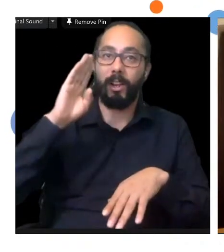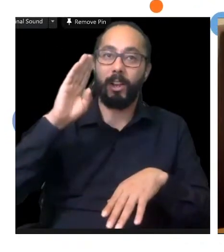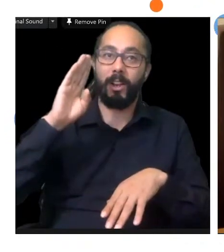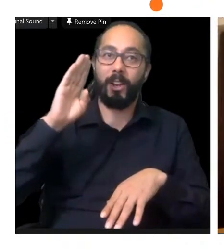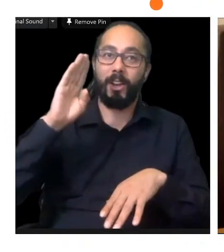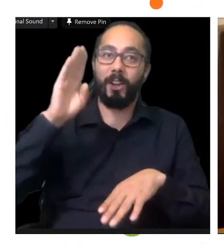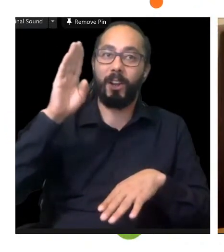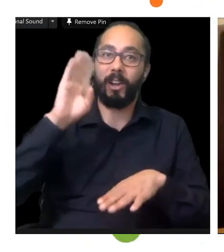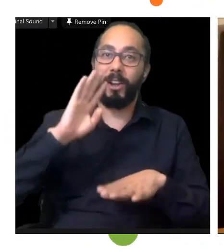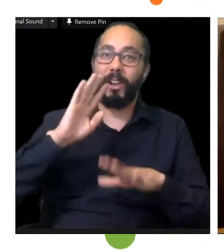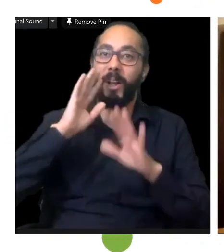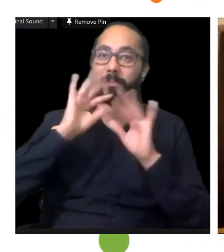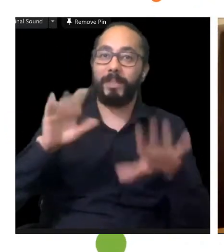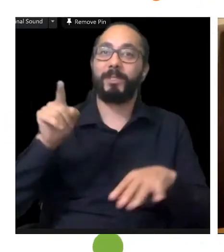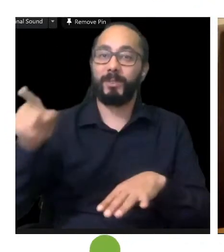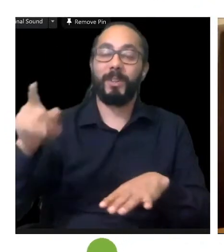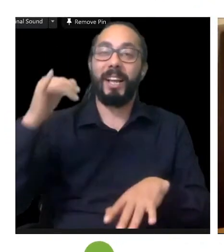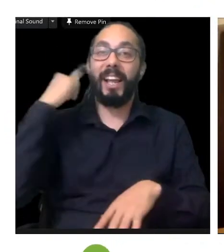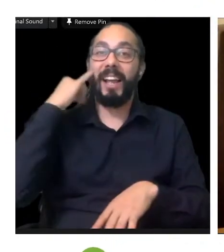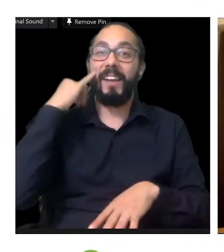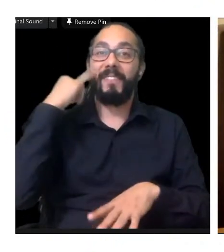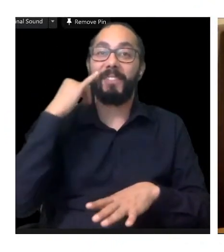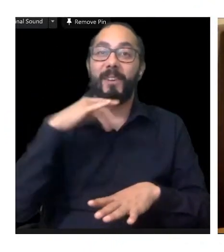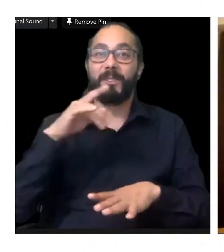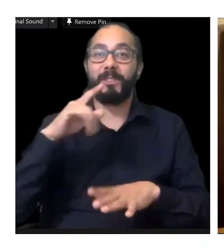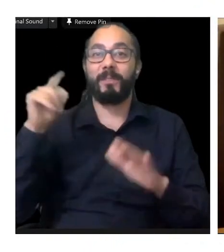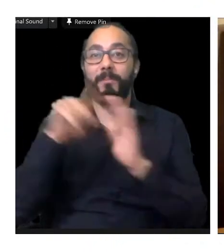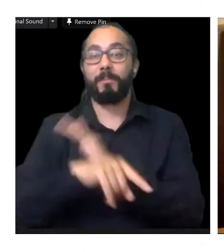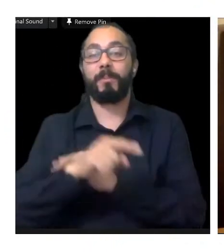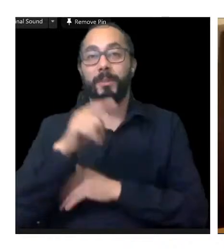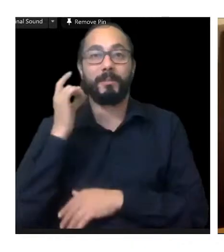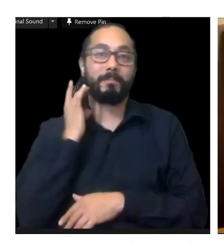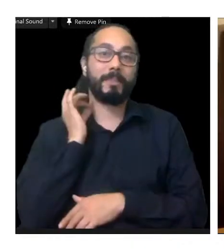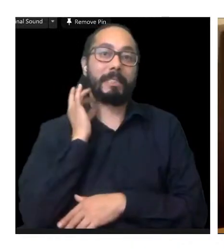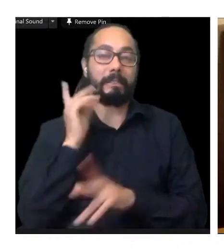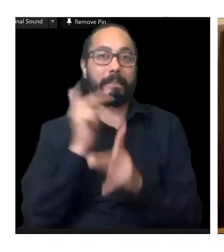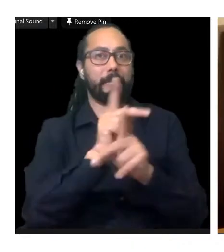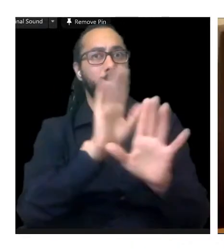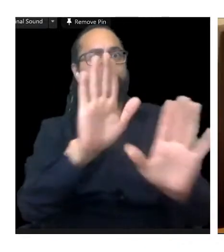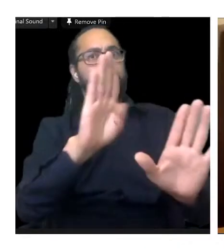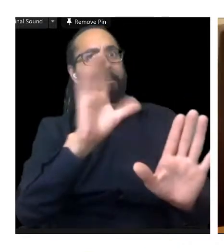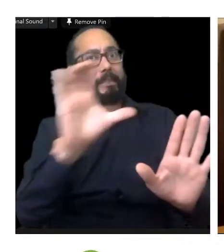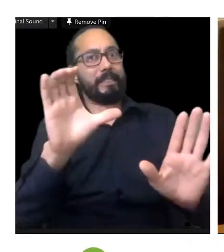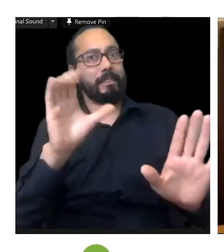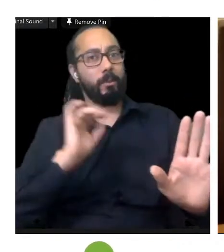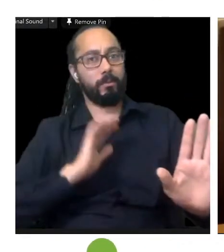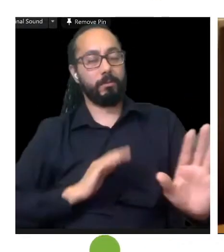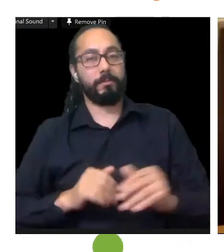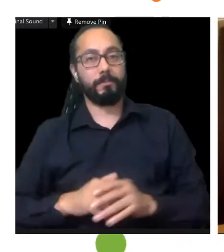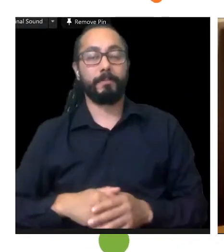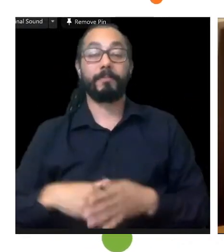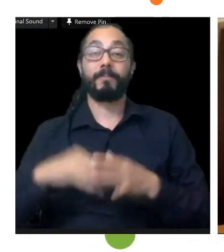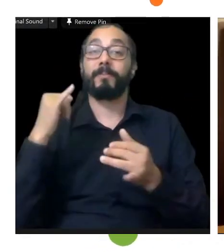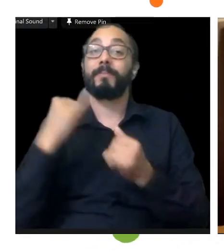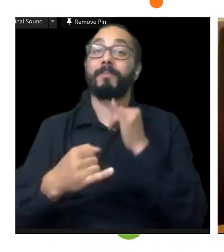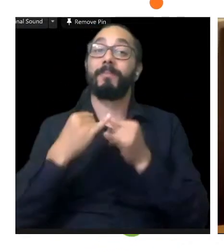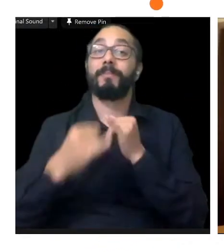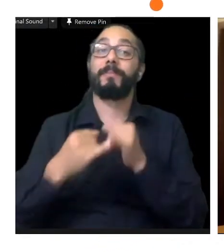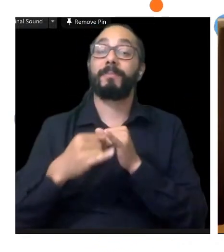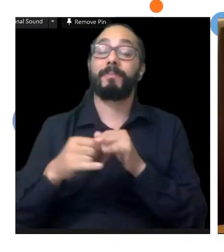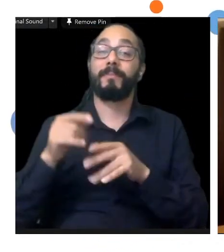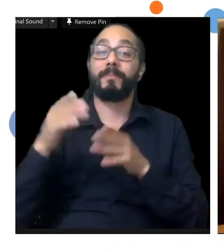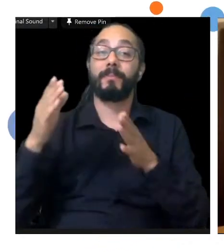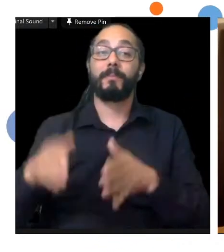be fantastic for the rest of us. And our final panelist is Jane. Jane is joining us from